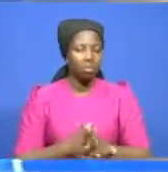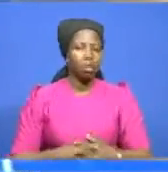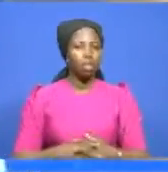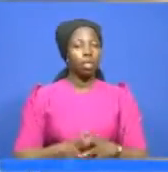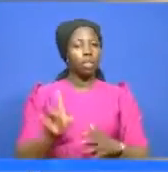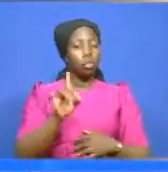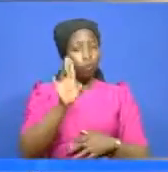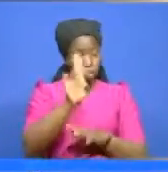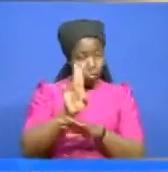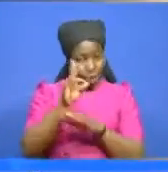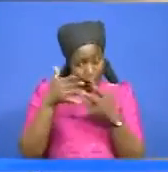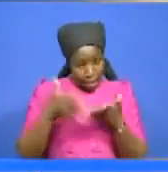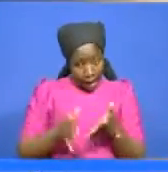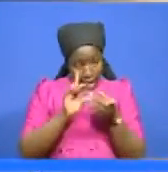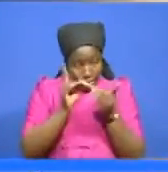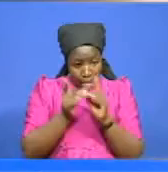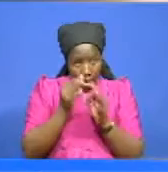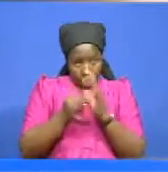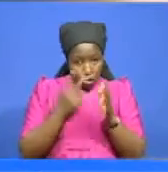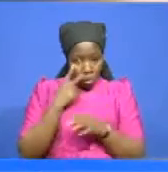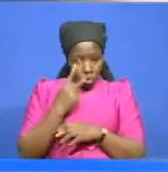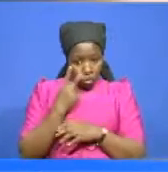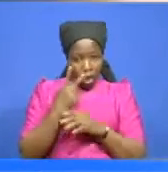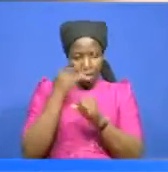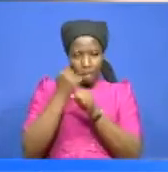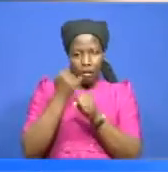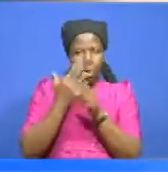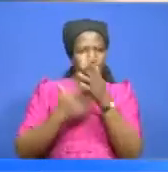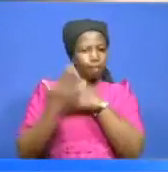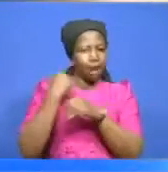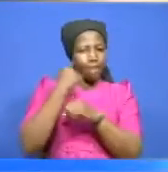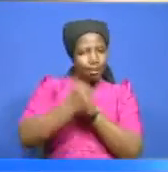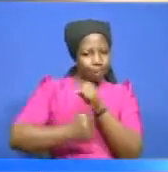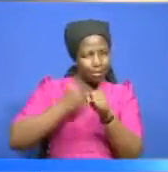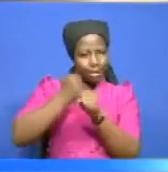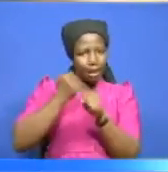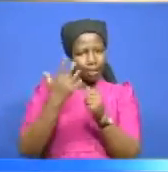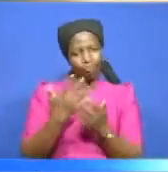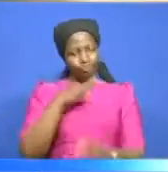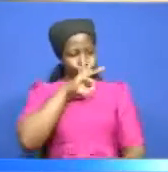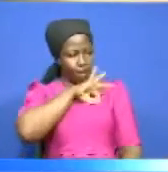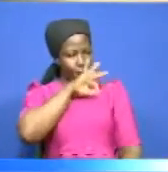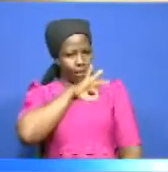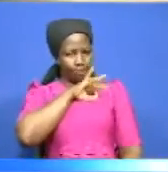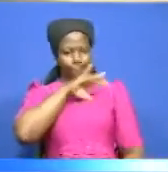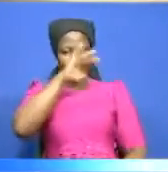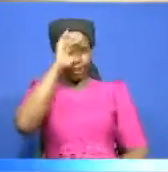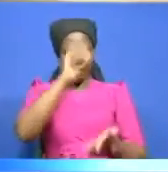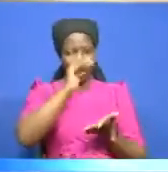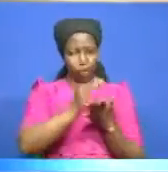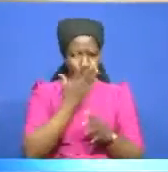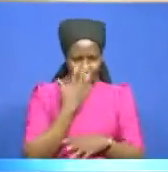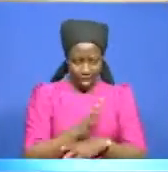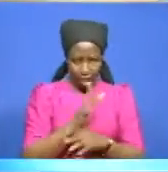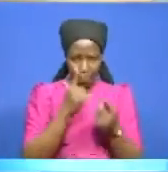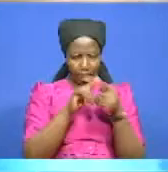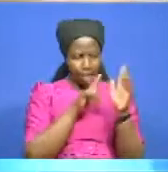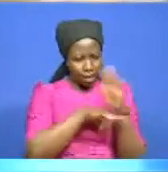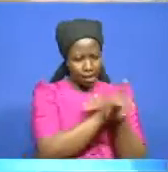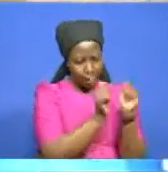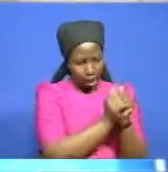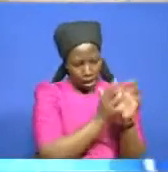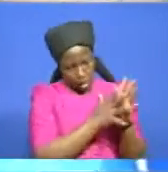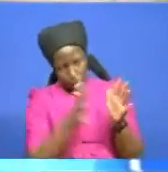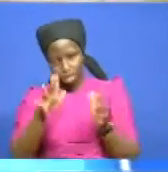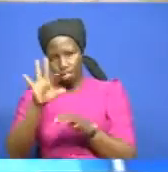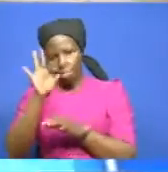Using the recent data, if you look at their performance last year, of course, profitability has dropped, but within the range of 10 to